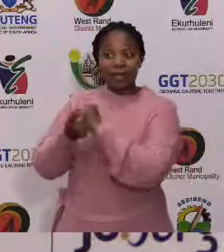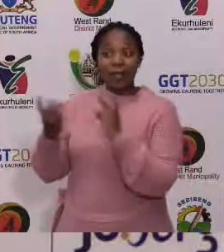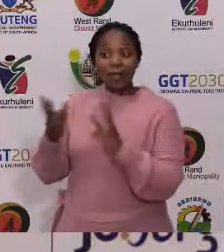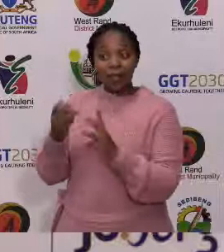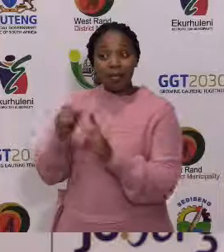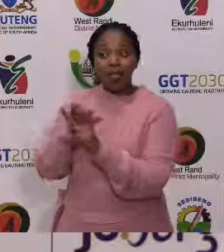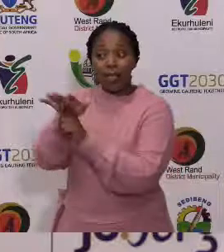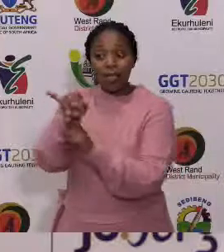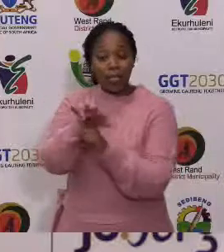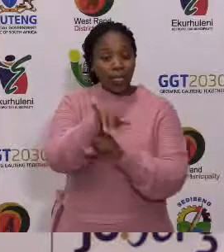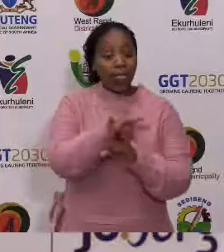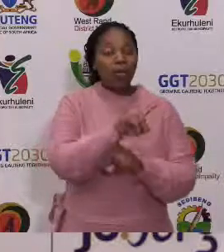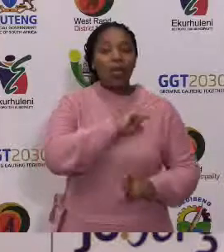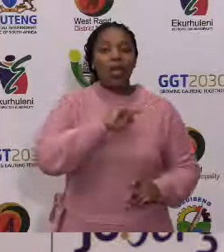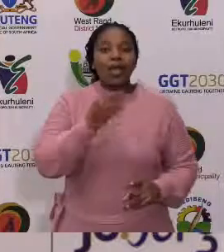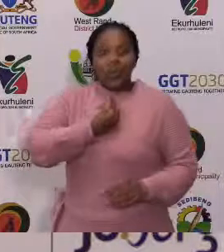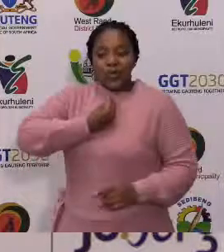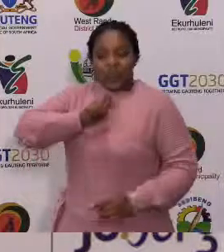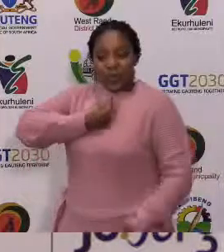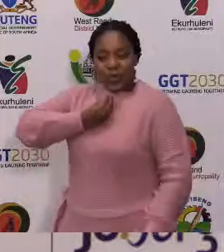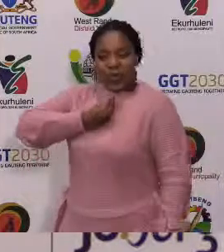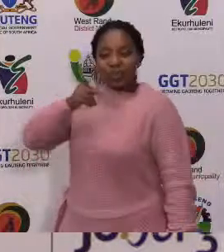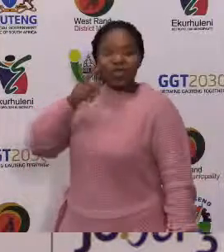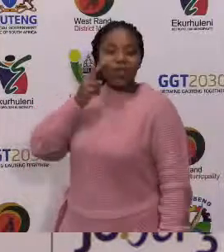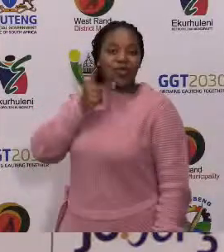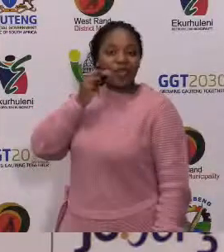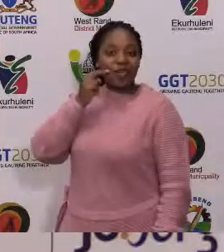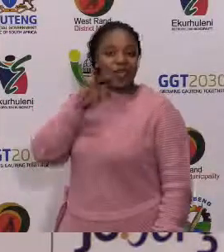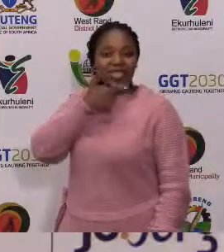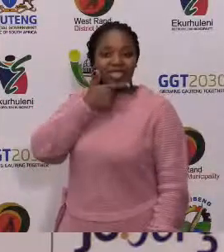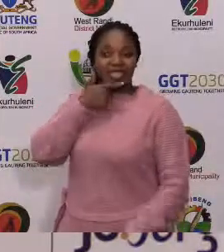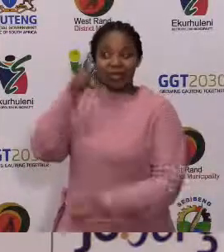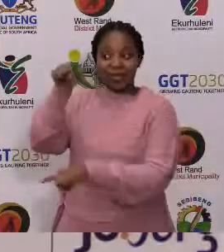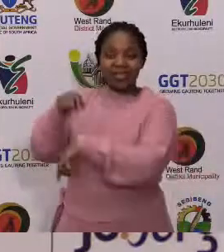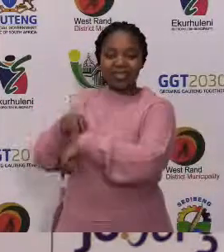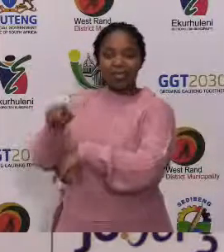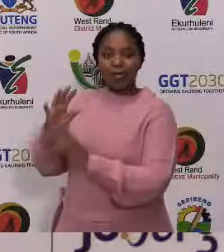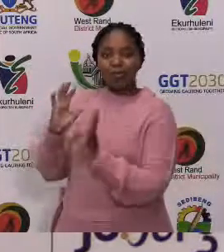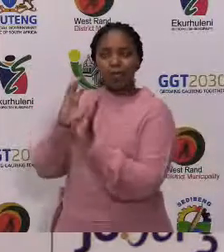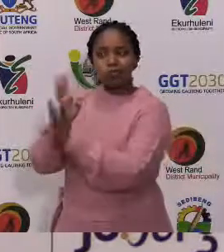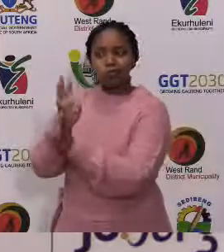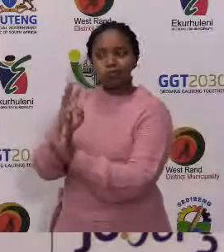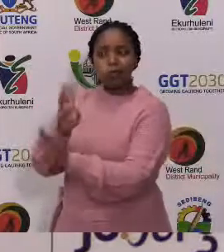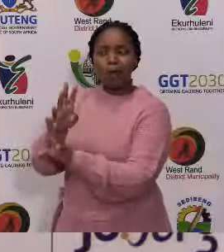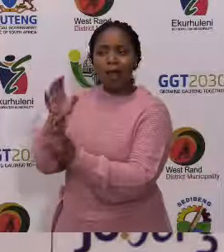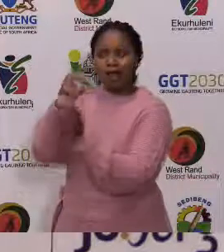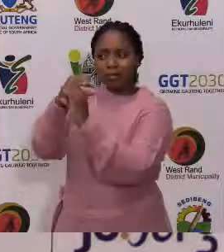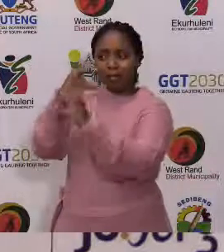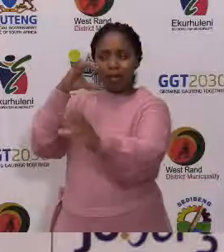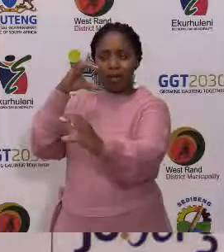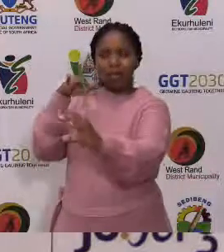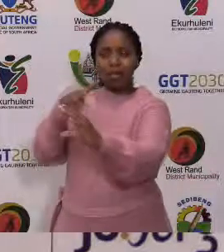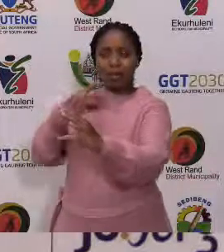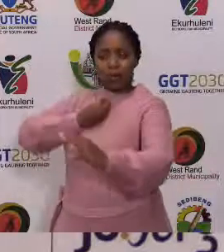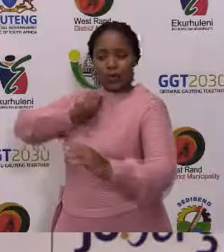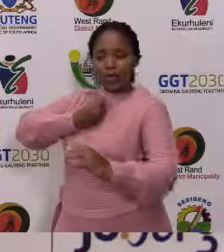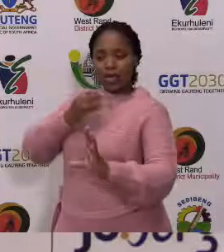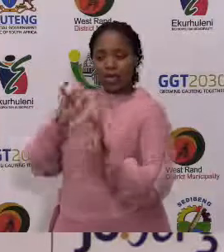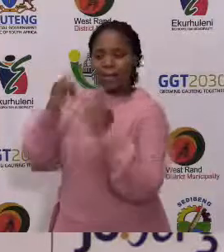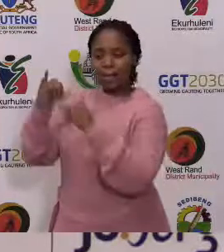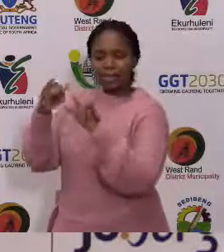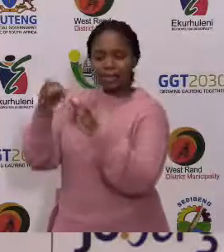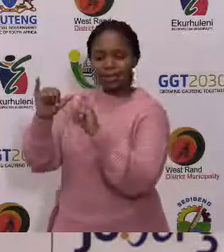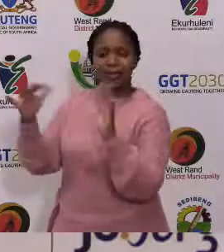people who drove the outbreak in November, December in Tshwane. It's young people. We were very concerned